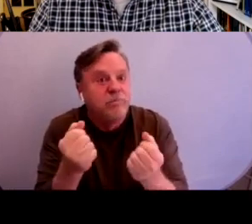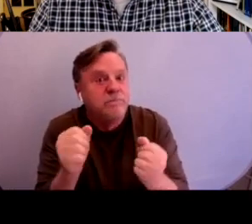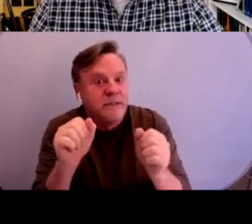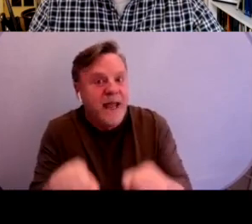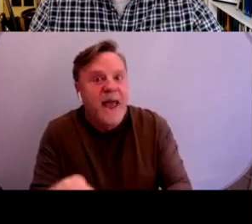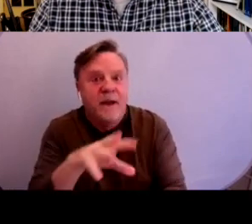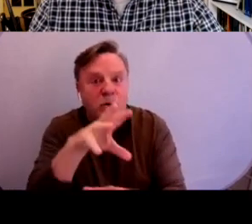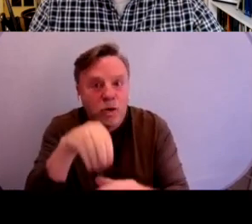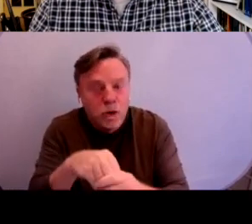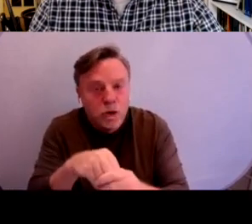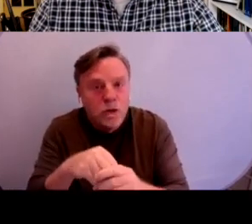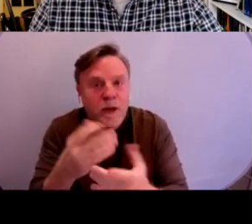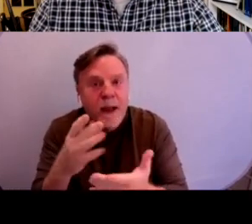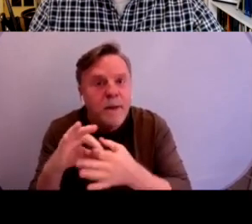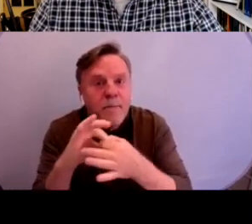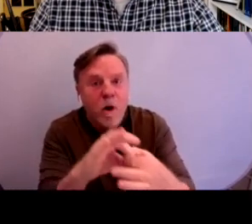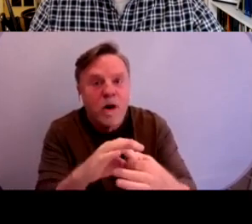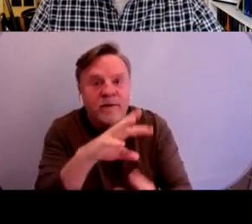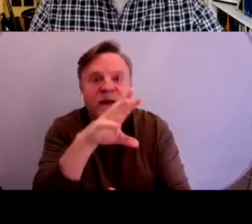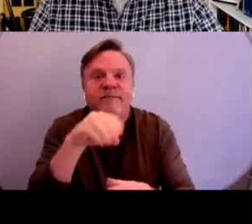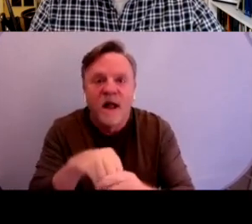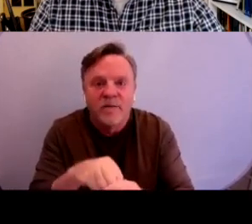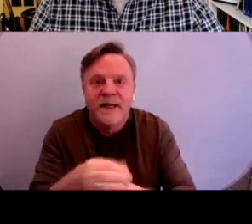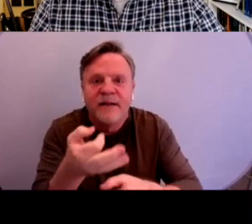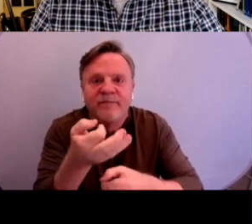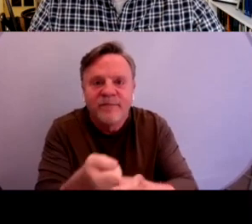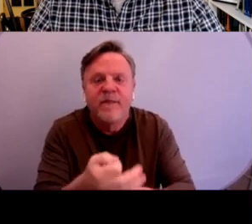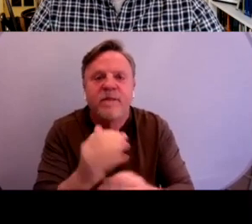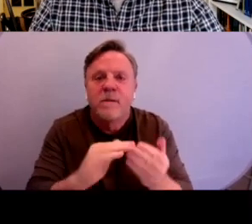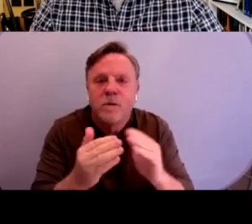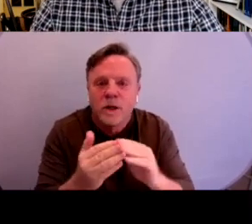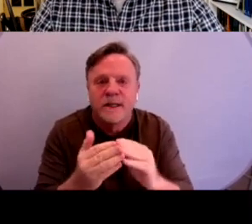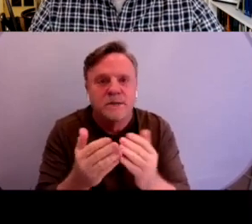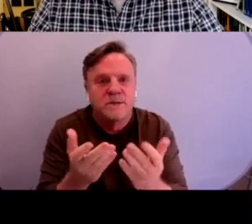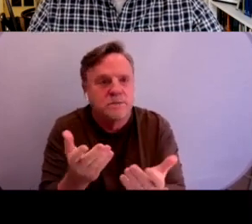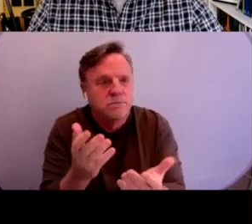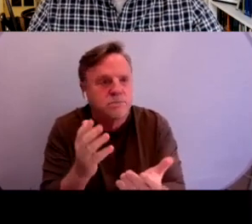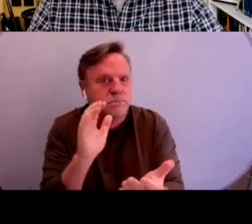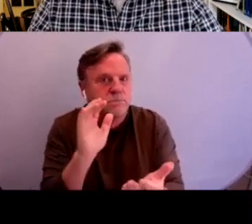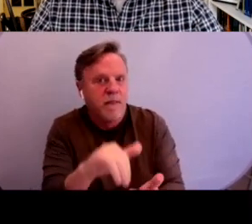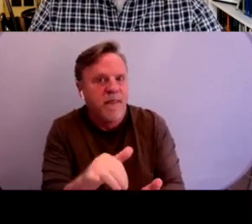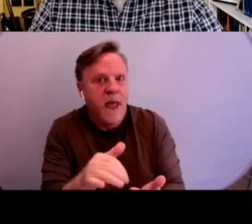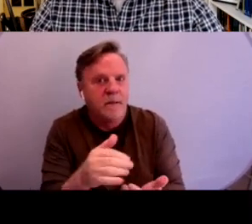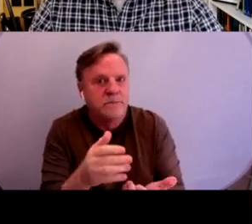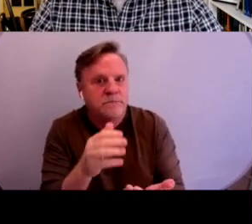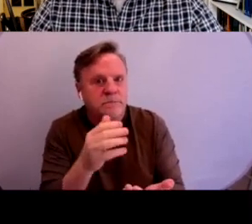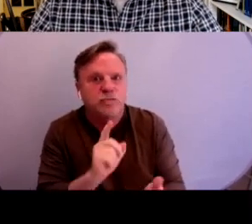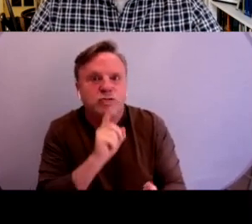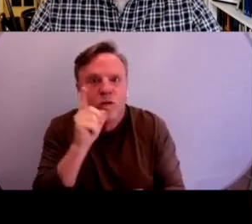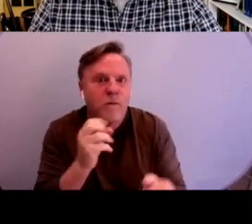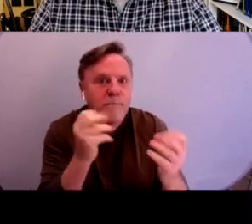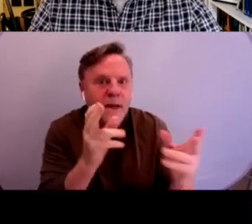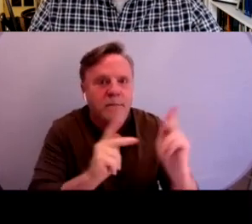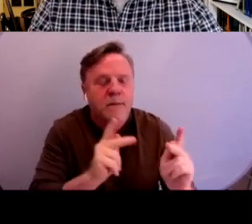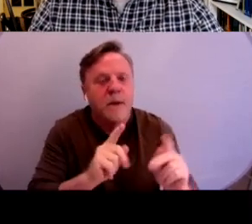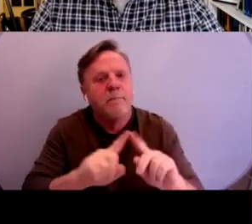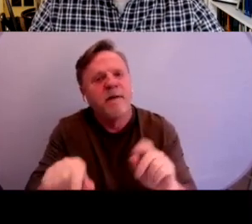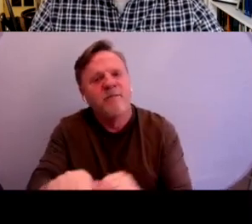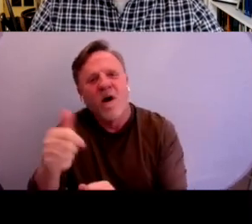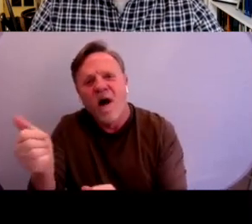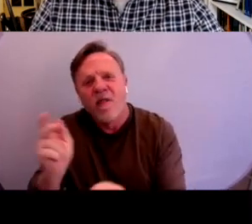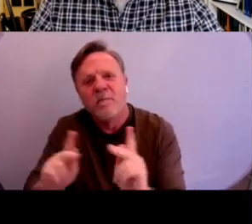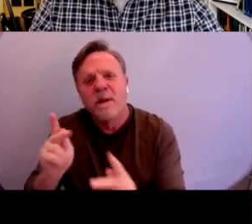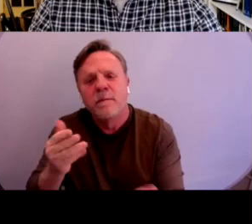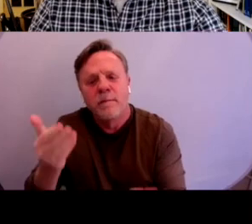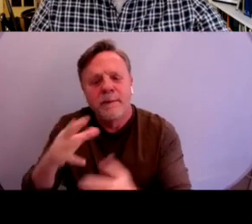include and be part of involvement in faith communities, and that's what it is for lots of people. But for others, it may be involvement